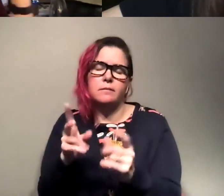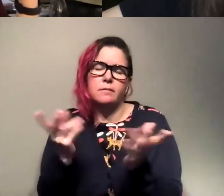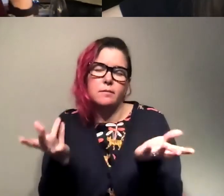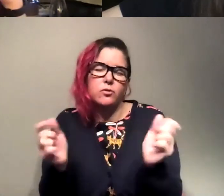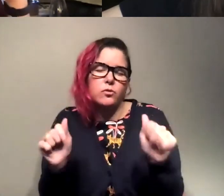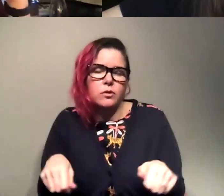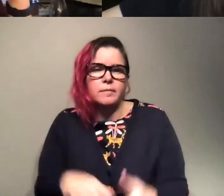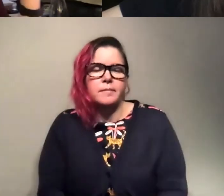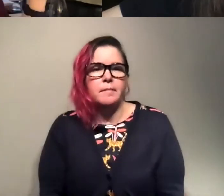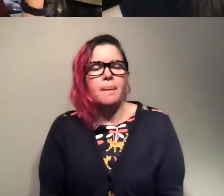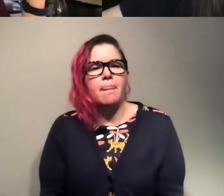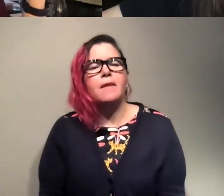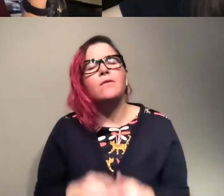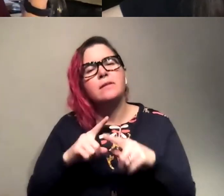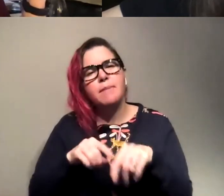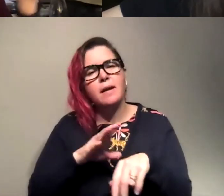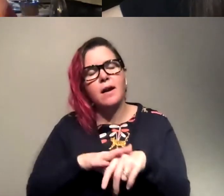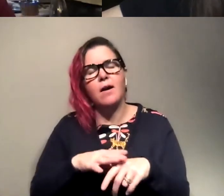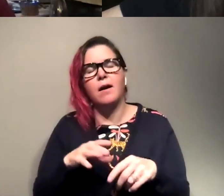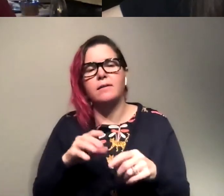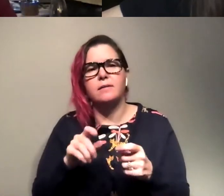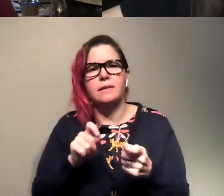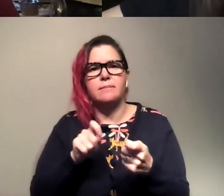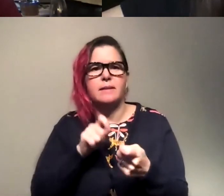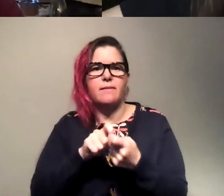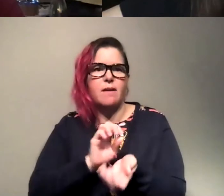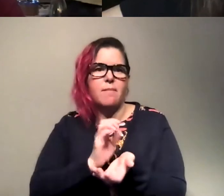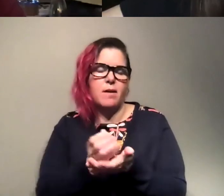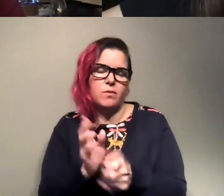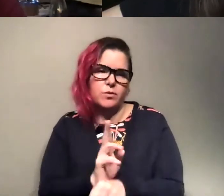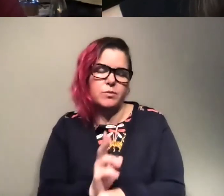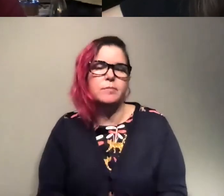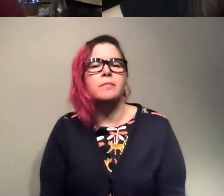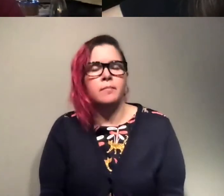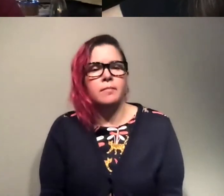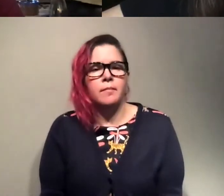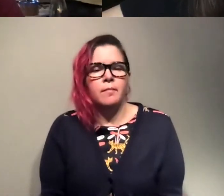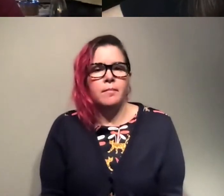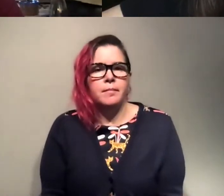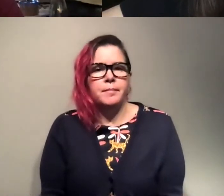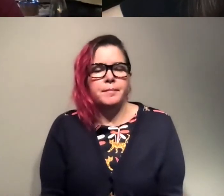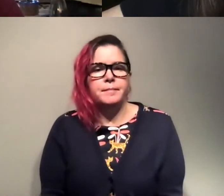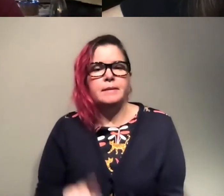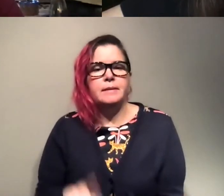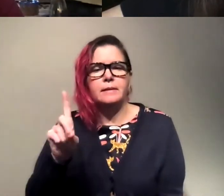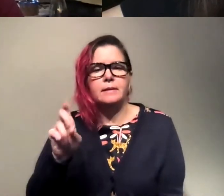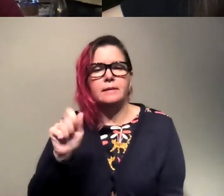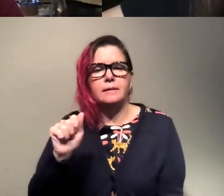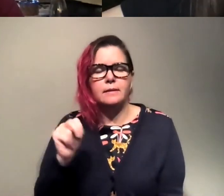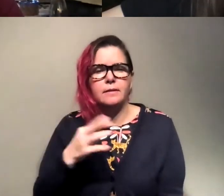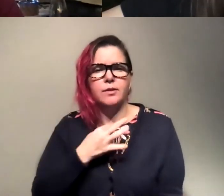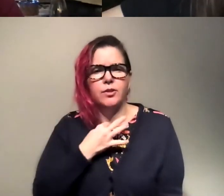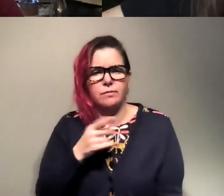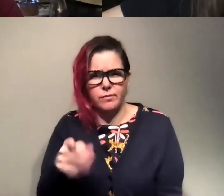especially depending on the concentration you use them at. Totally. Awesome. Dean would like to know, have you found